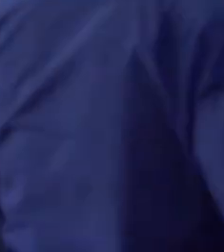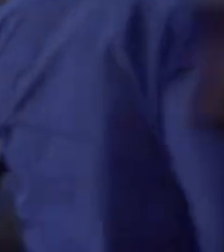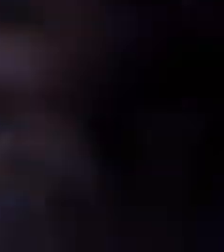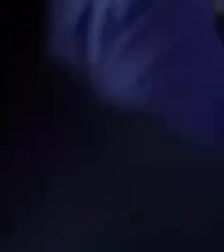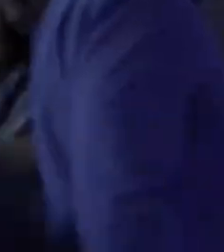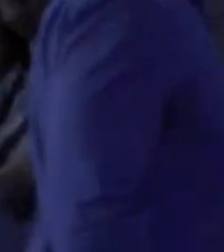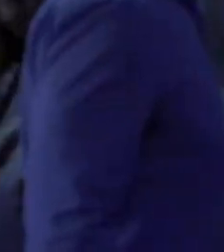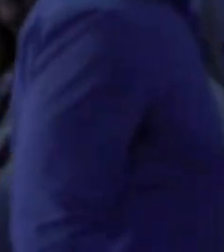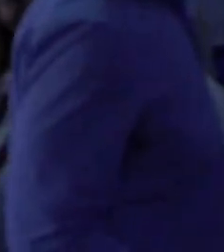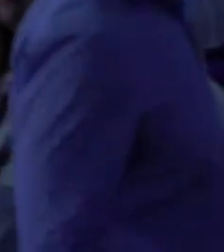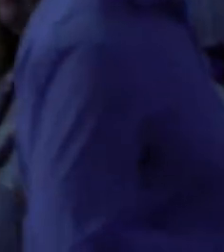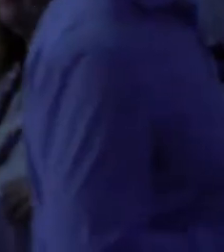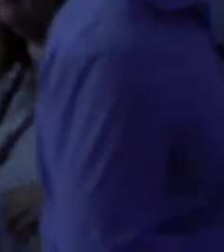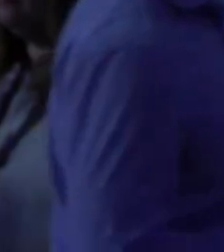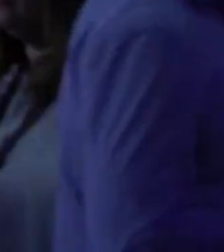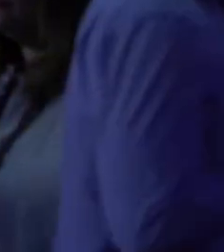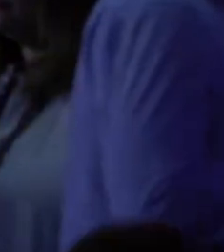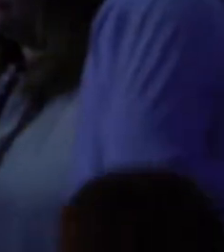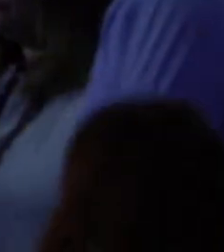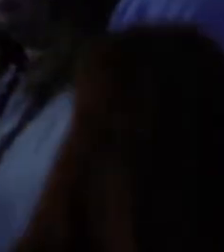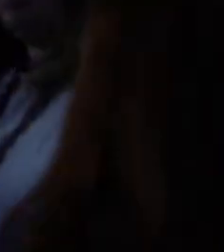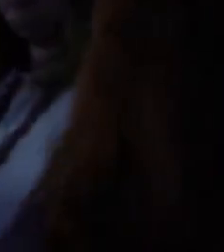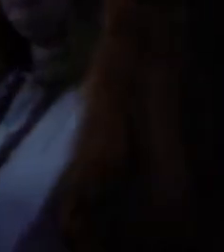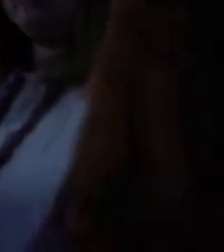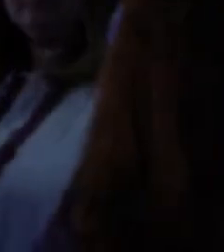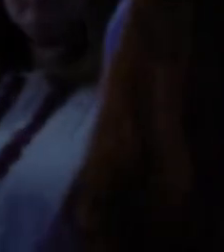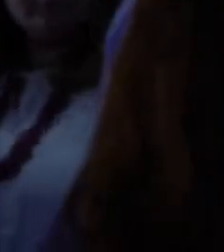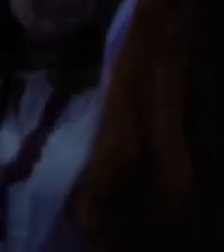A selfie? Vai a selfie aí.